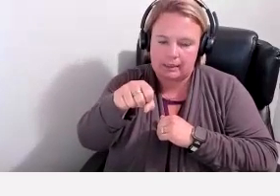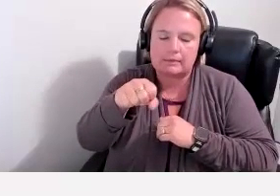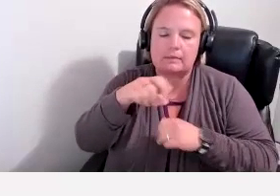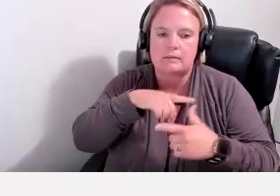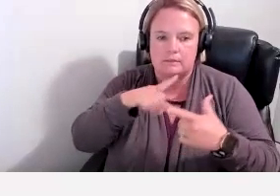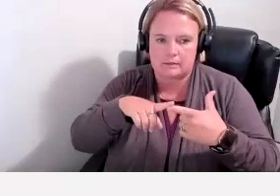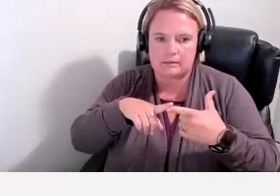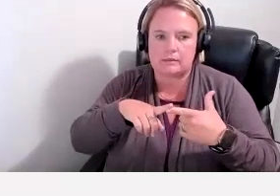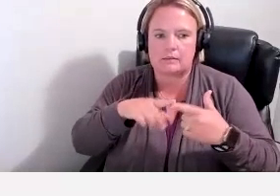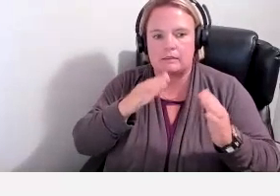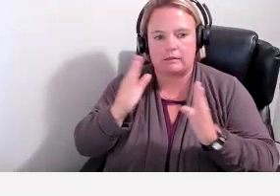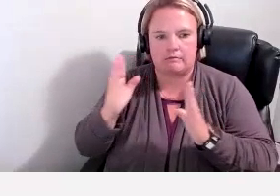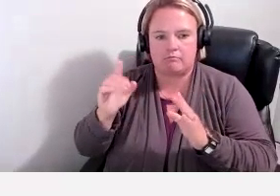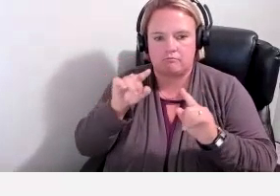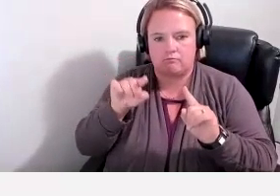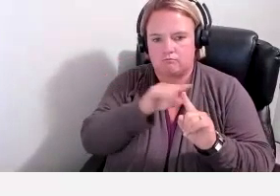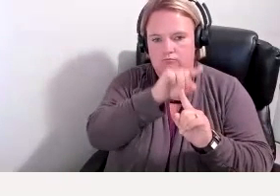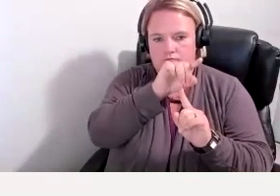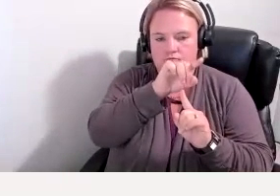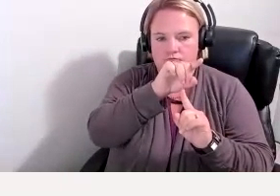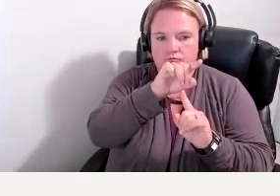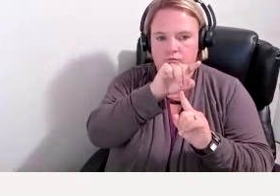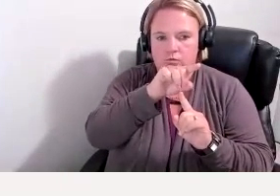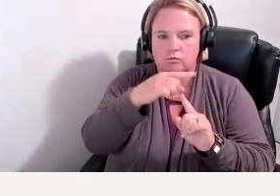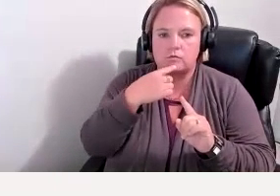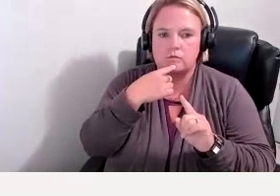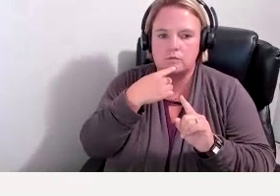to the next area and it says